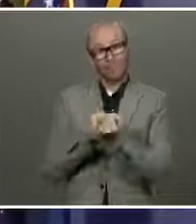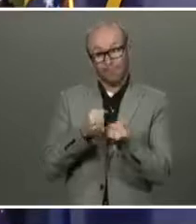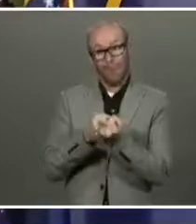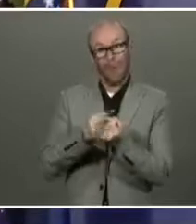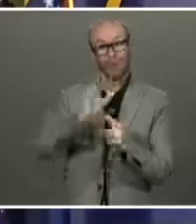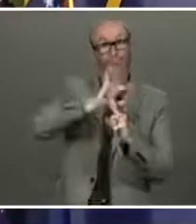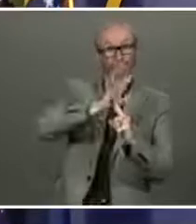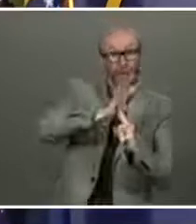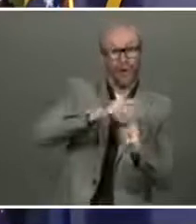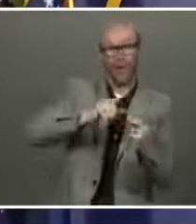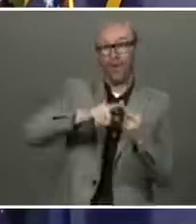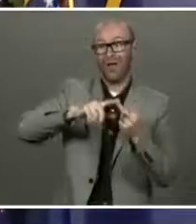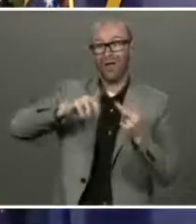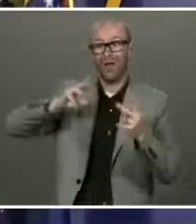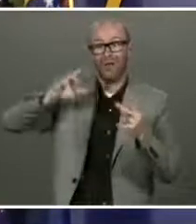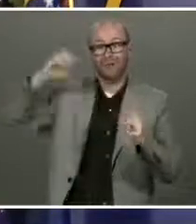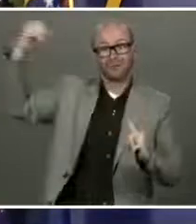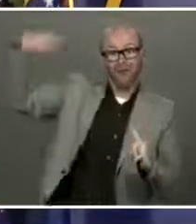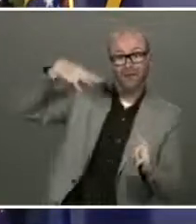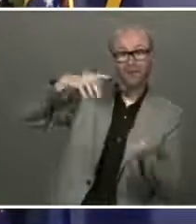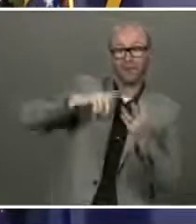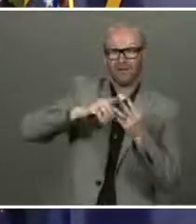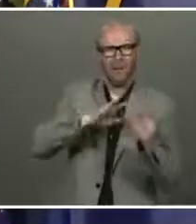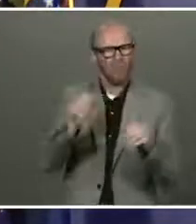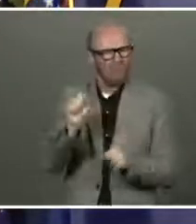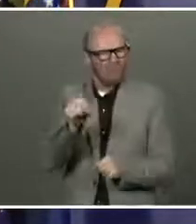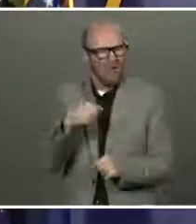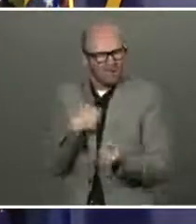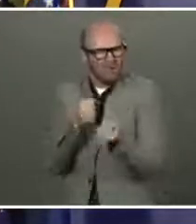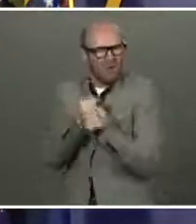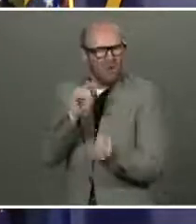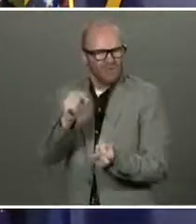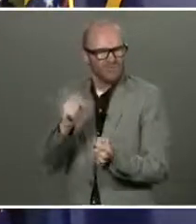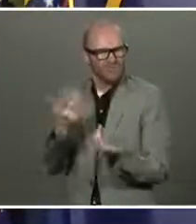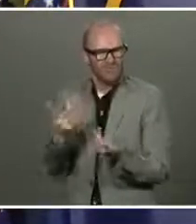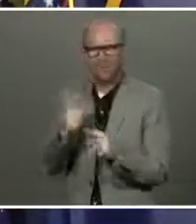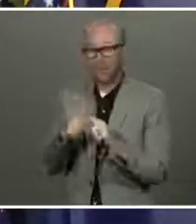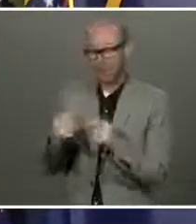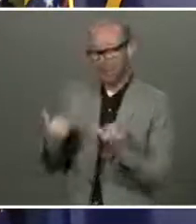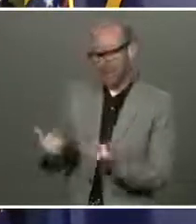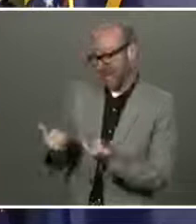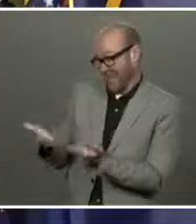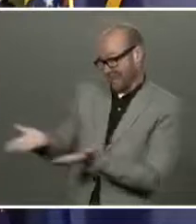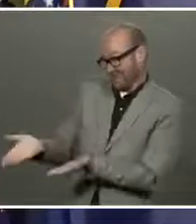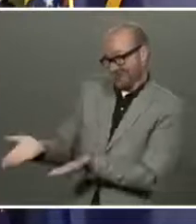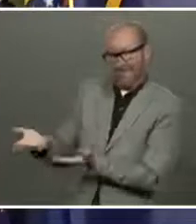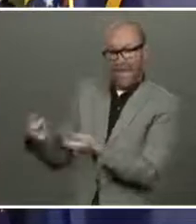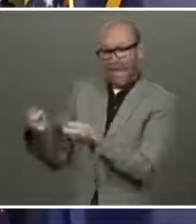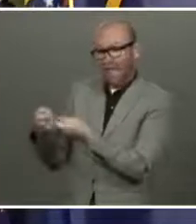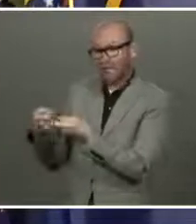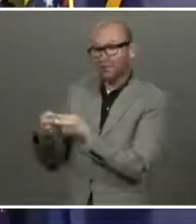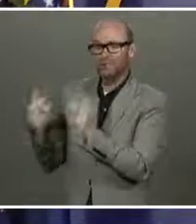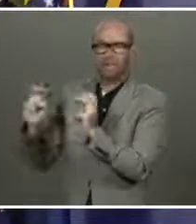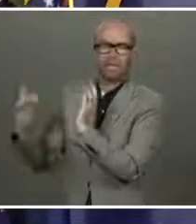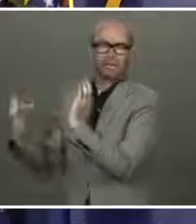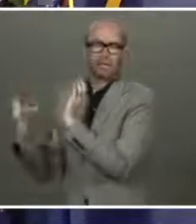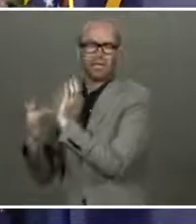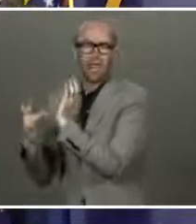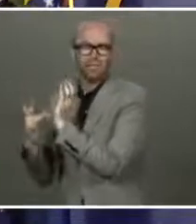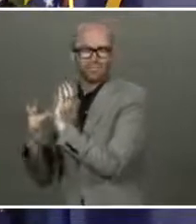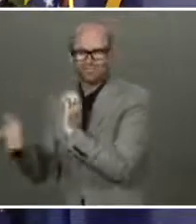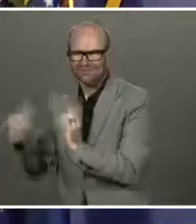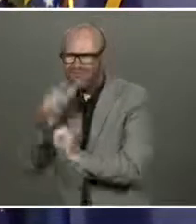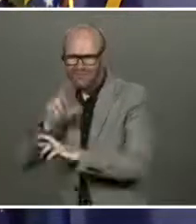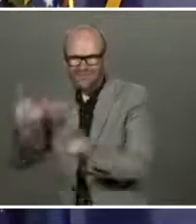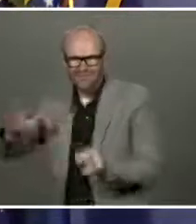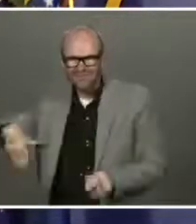then when those energies are more sustainable, when we have battery capacity that can handle a base load that is now being carried